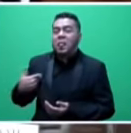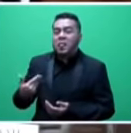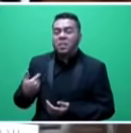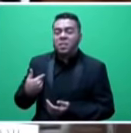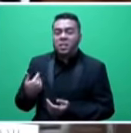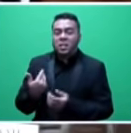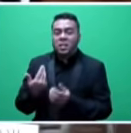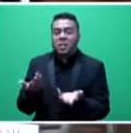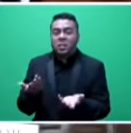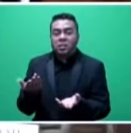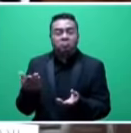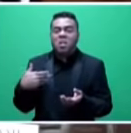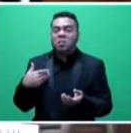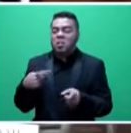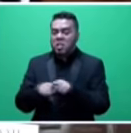peasants' wages.